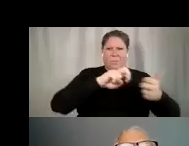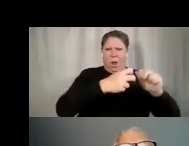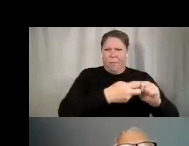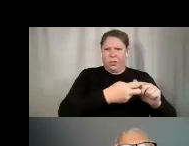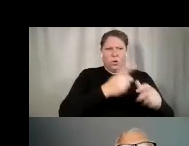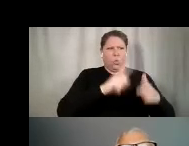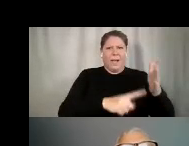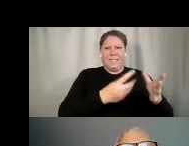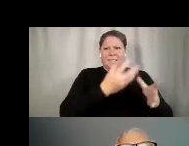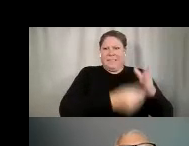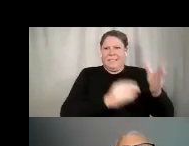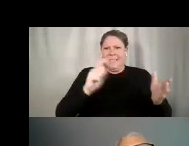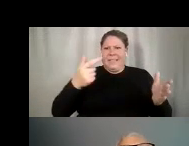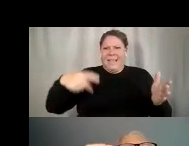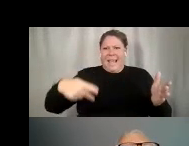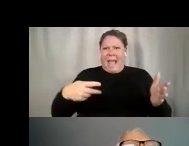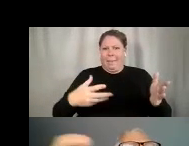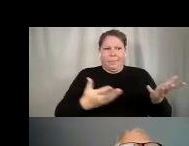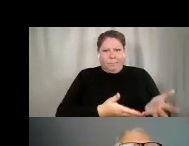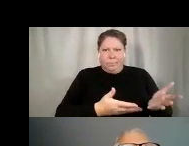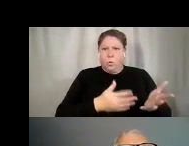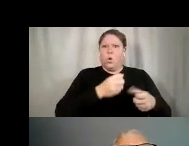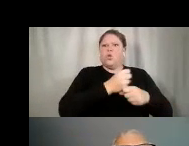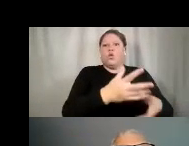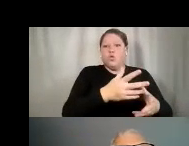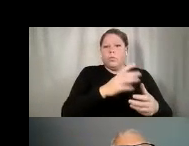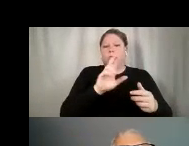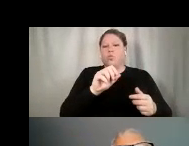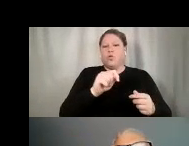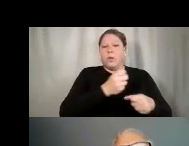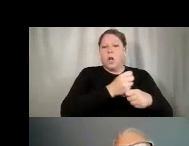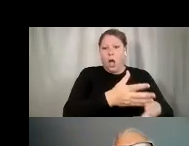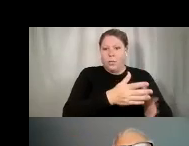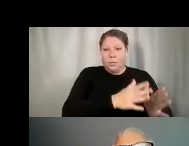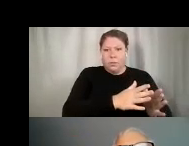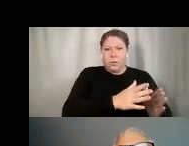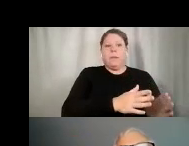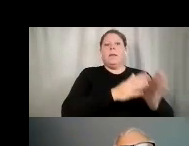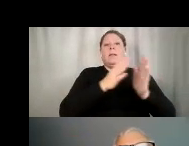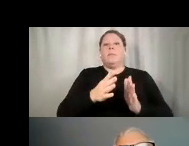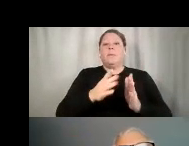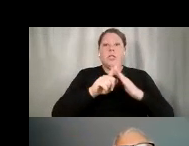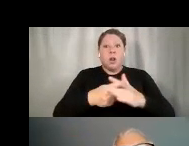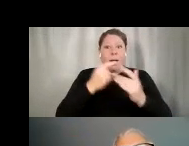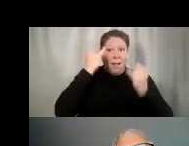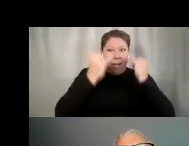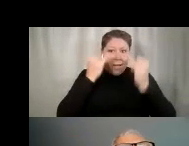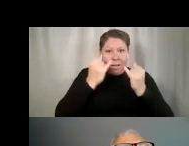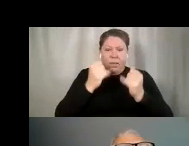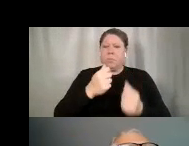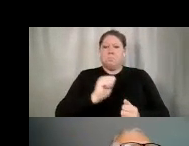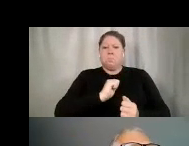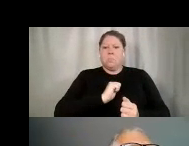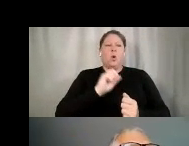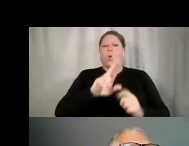gap in our heads or the root cause. Then we start to generate ideas. We either do that on our own or we do that in a team. But we